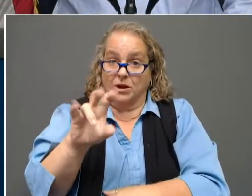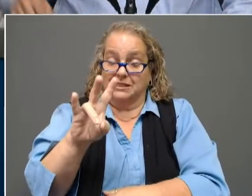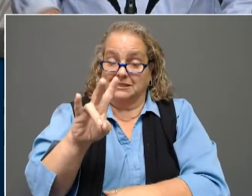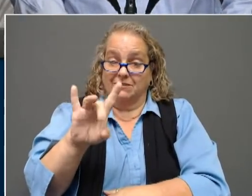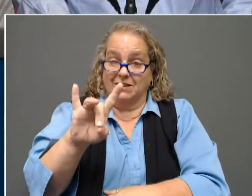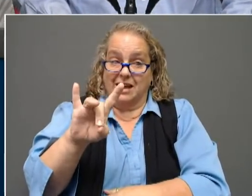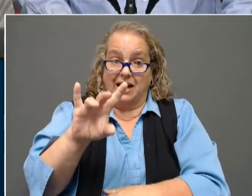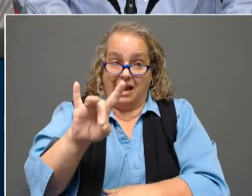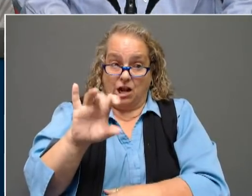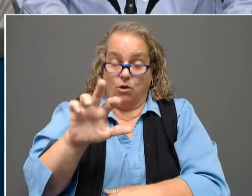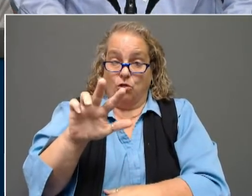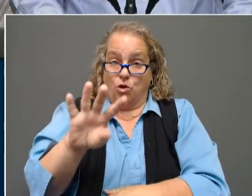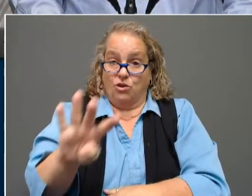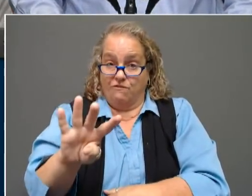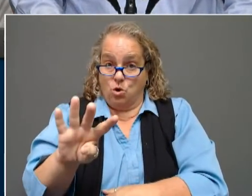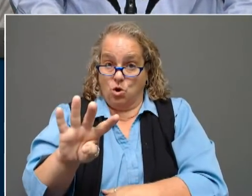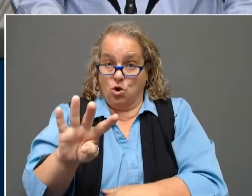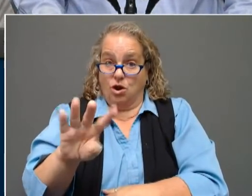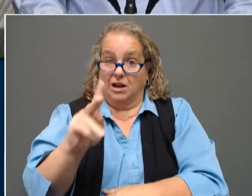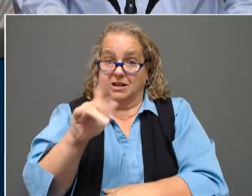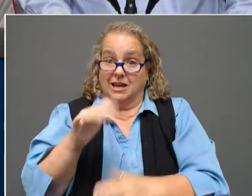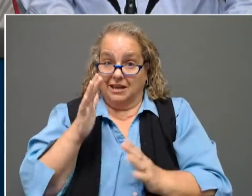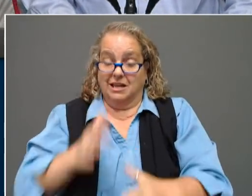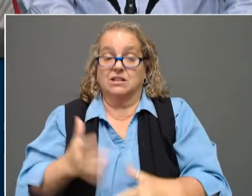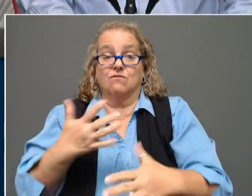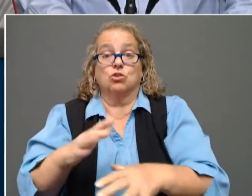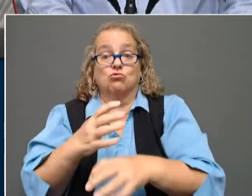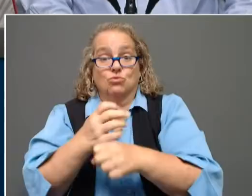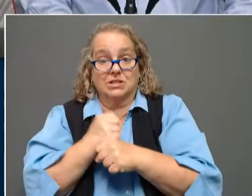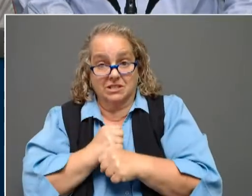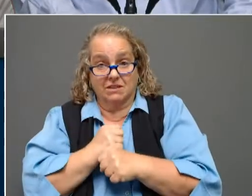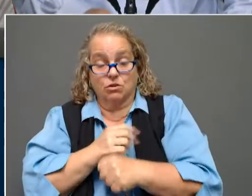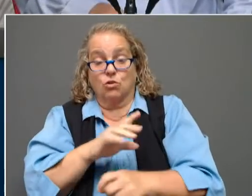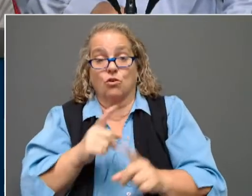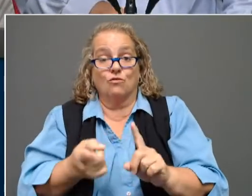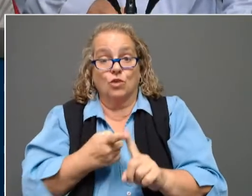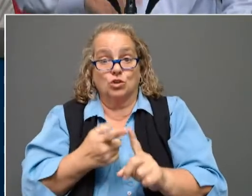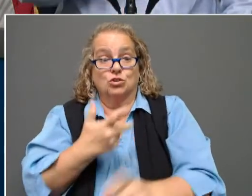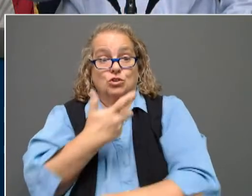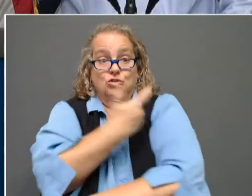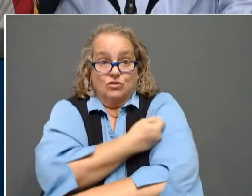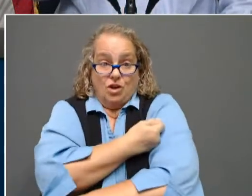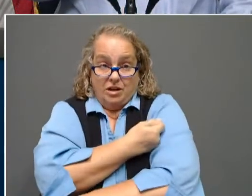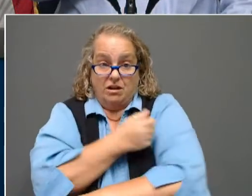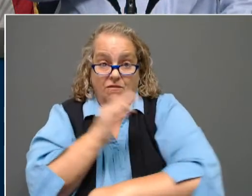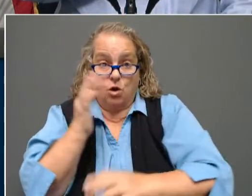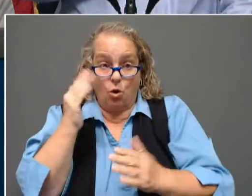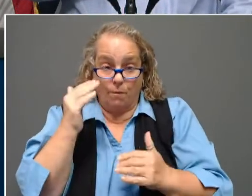2,278,834 Kentuckians have received at least their first shot of hope.